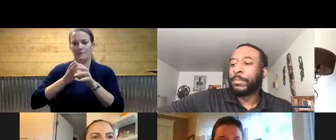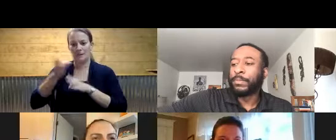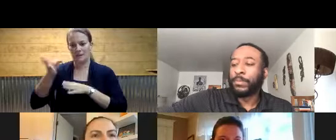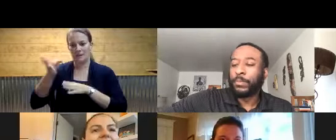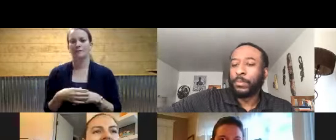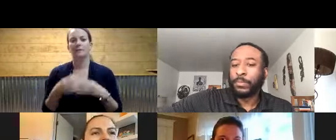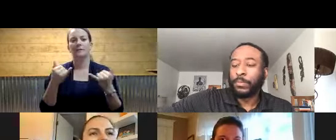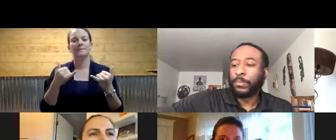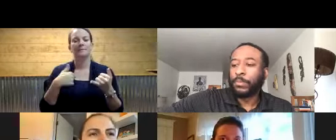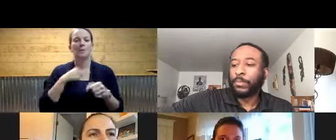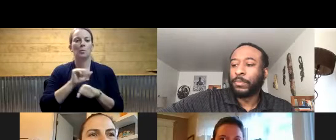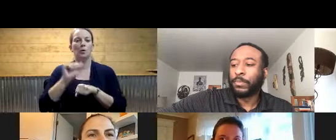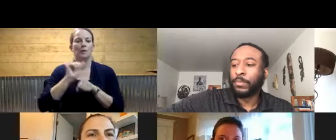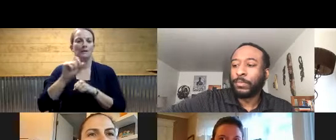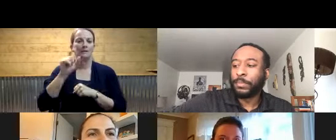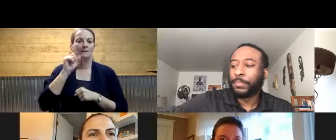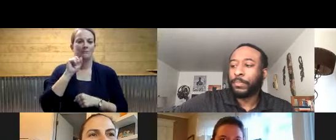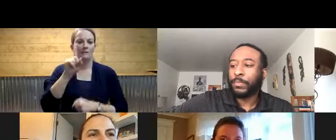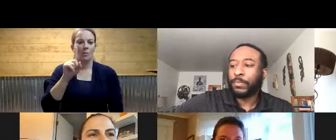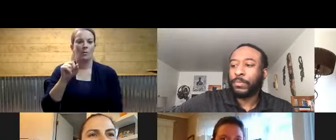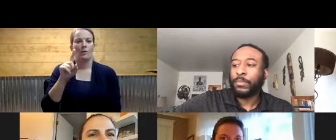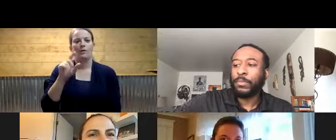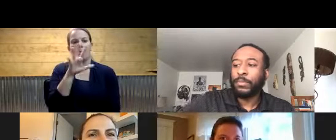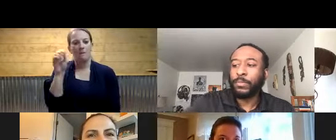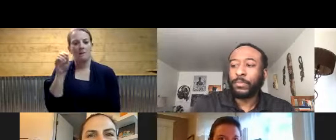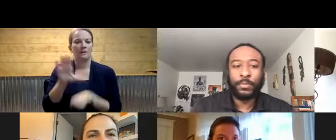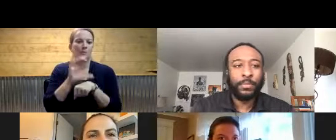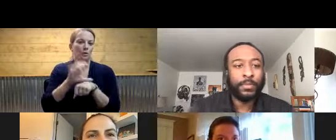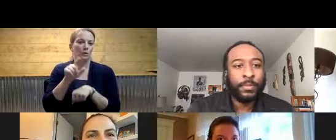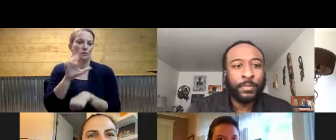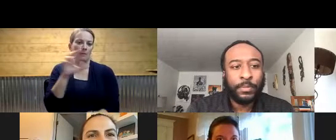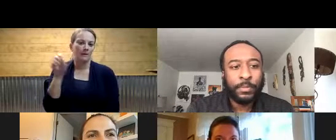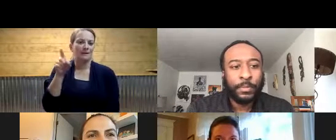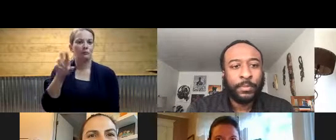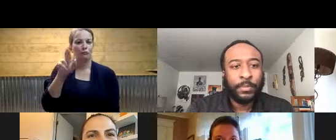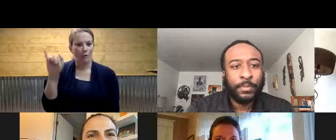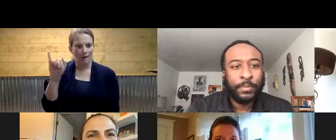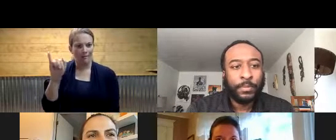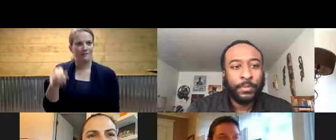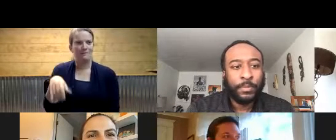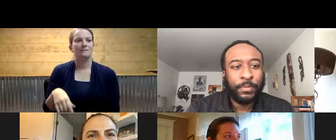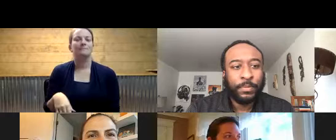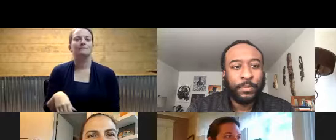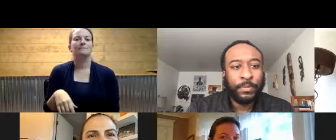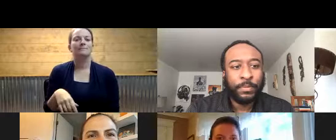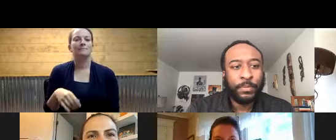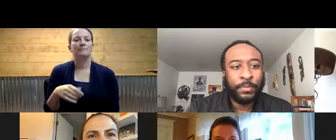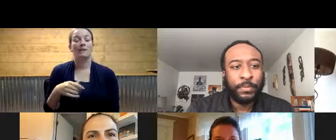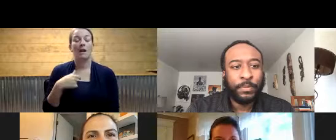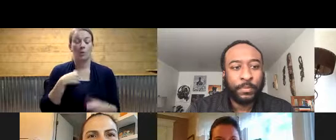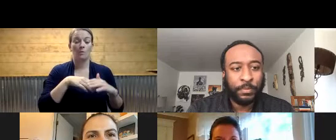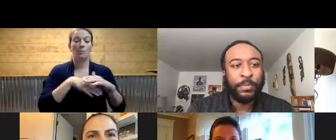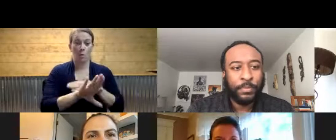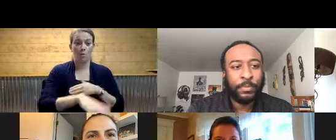Dell SecureWorks here in Rhode Island. And I'm originally from Dubai. I was born